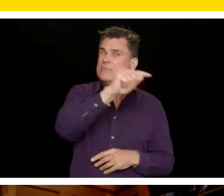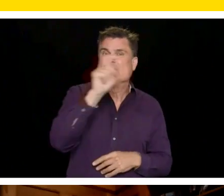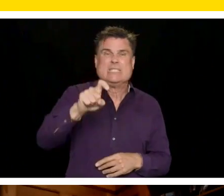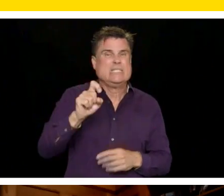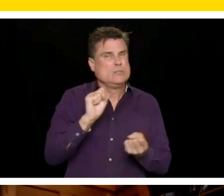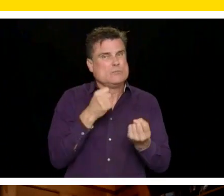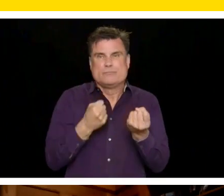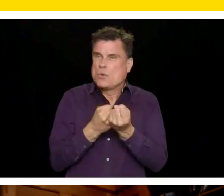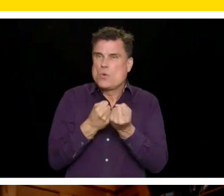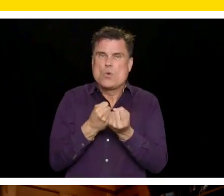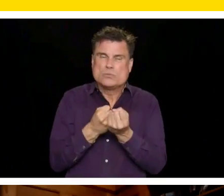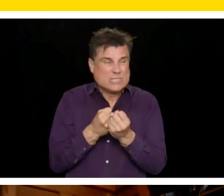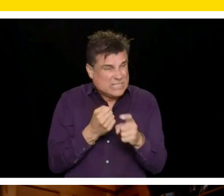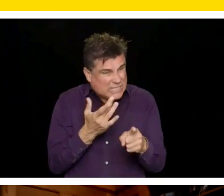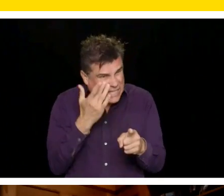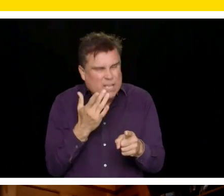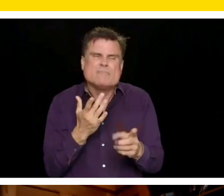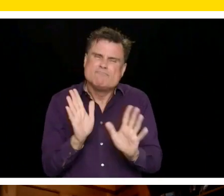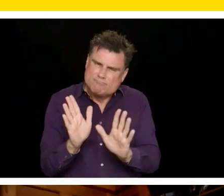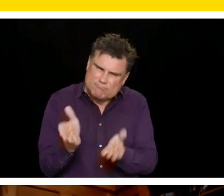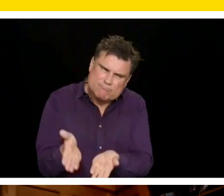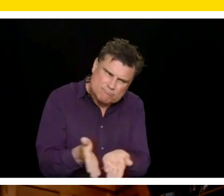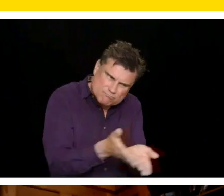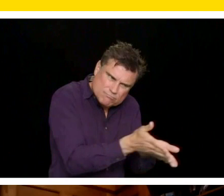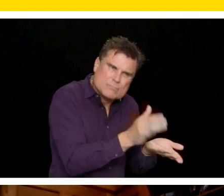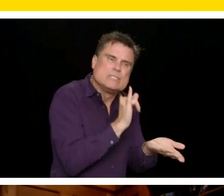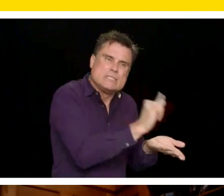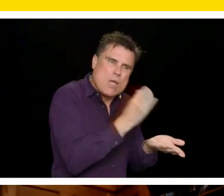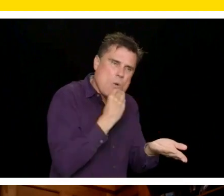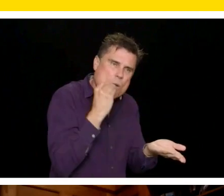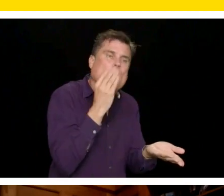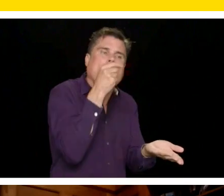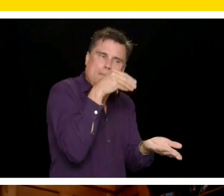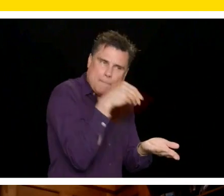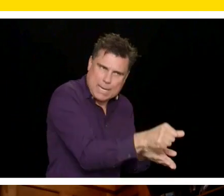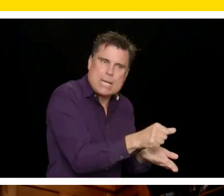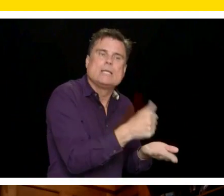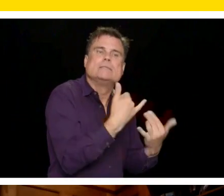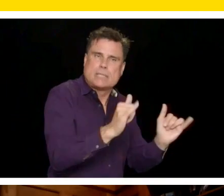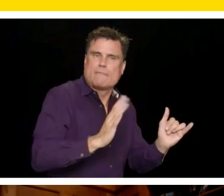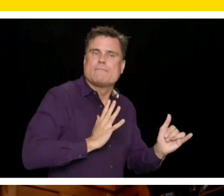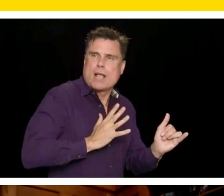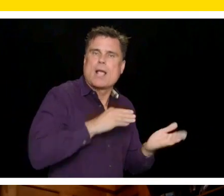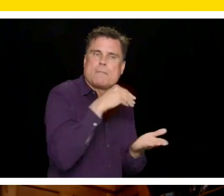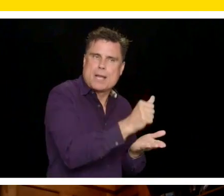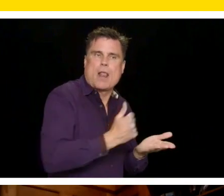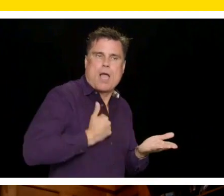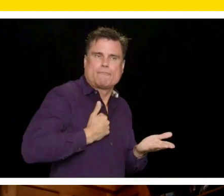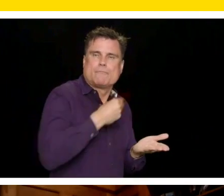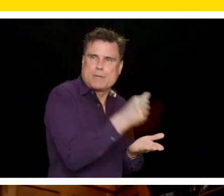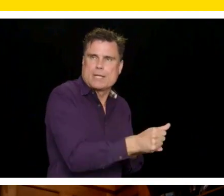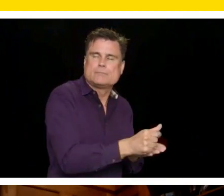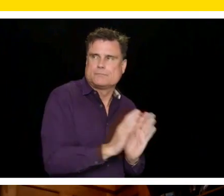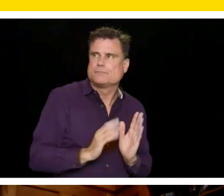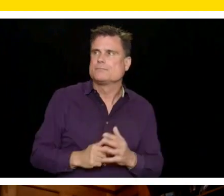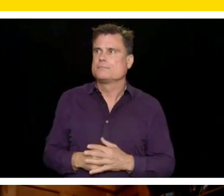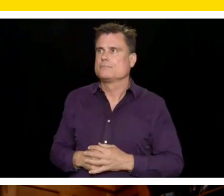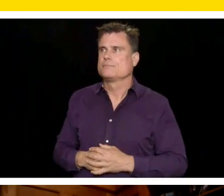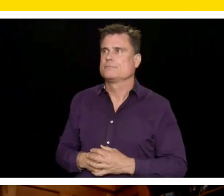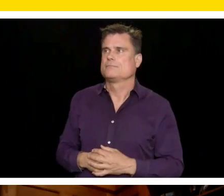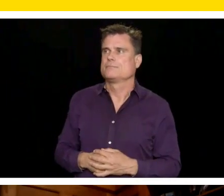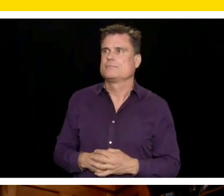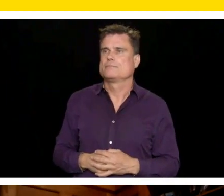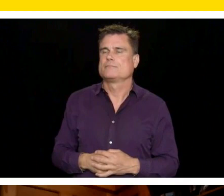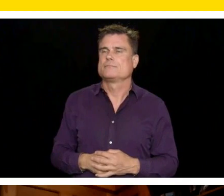much for that answer, because the advocacy that's been done by the Premier and all of government has been